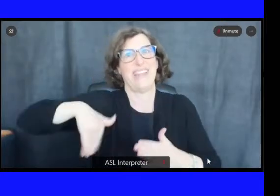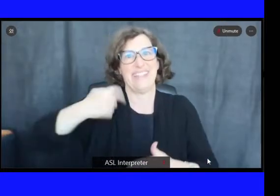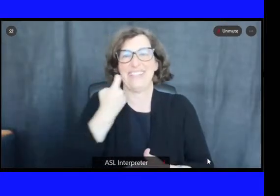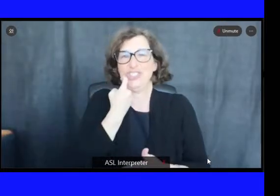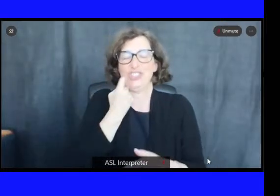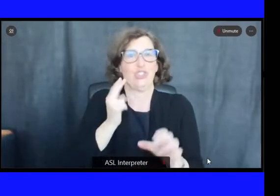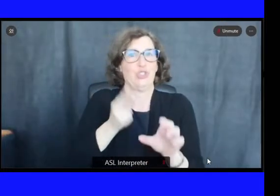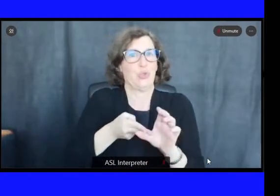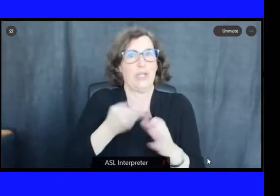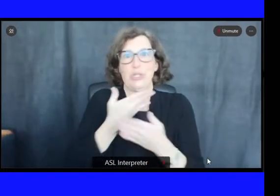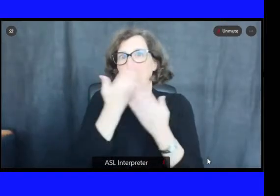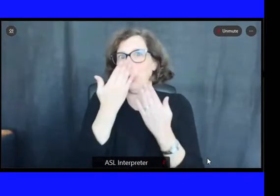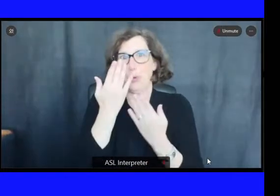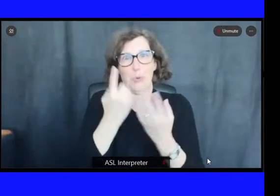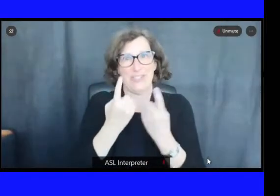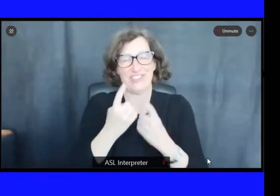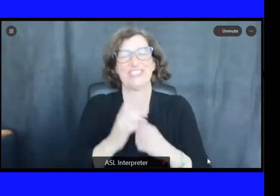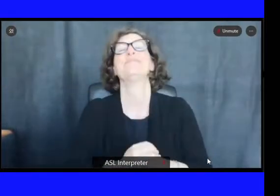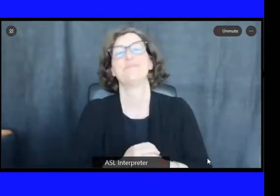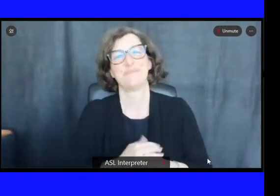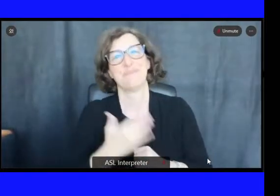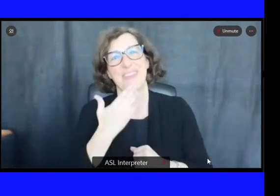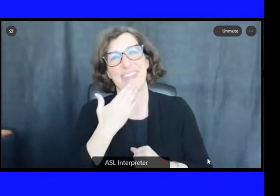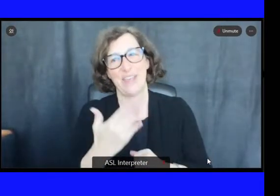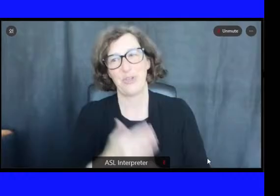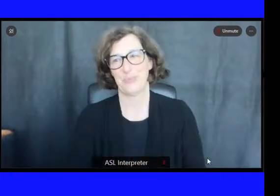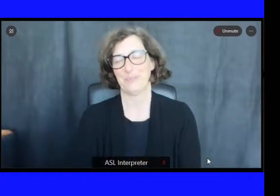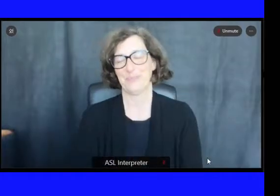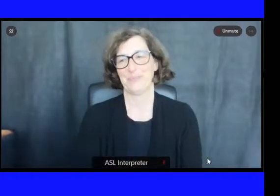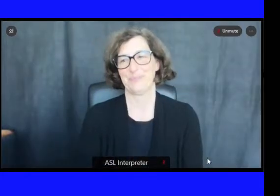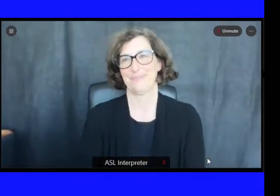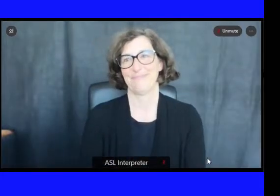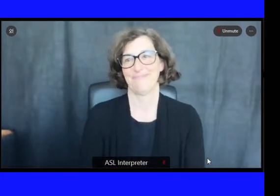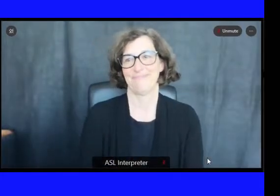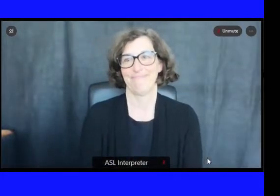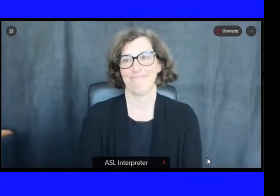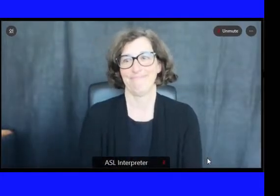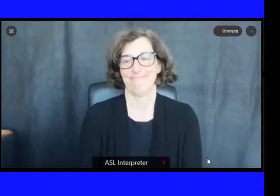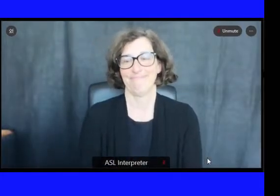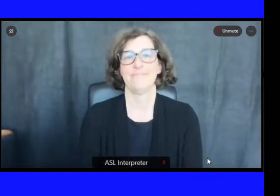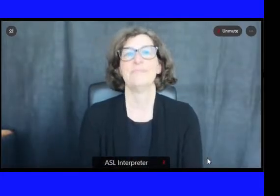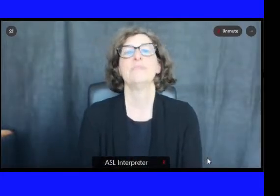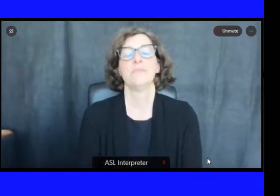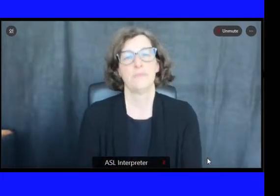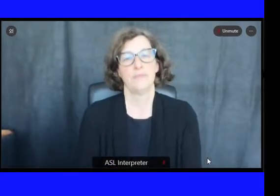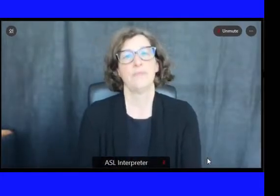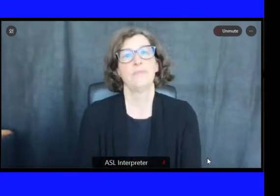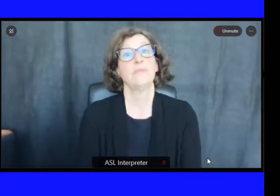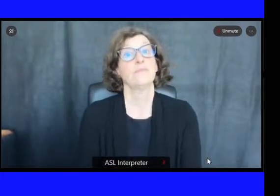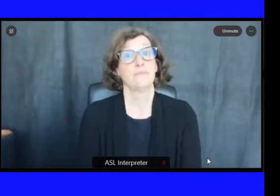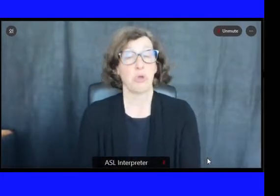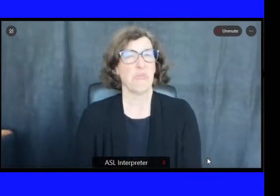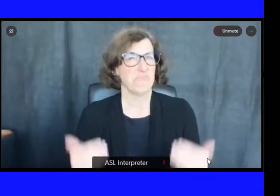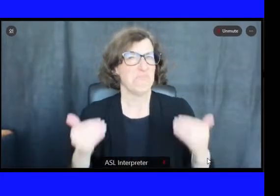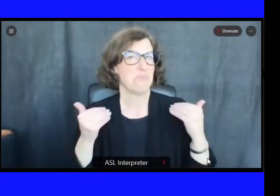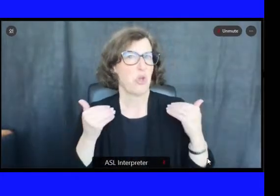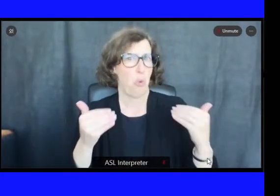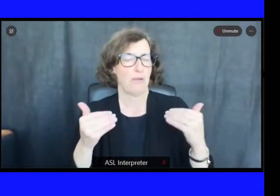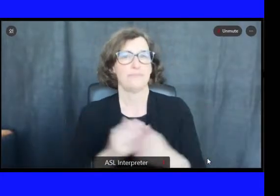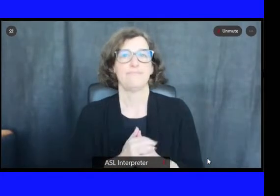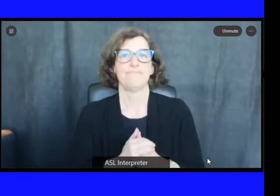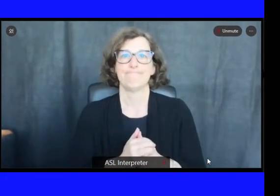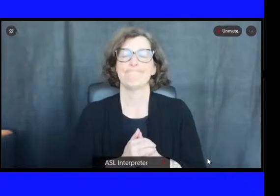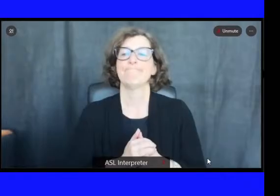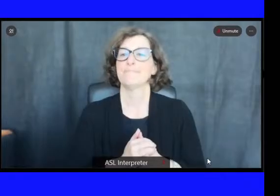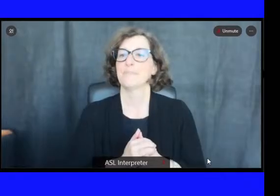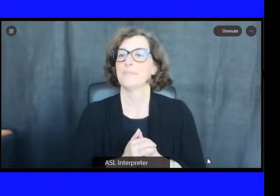control, and our diabetes control rate overall has improved. We're now at 66%. And this